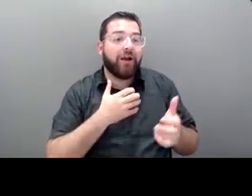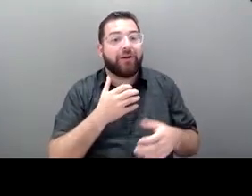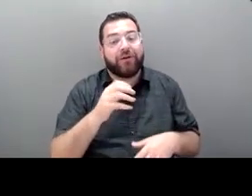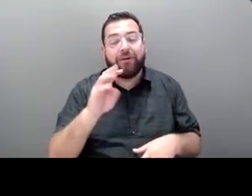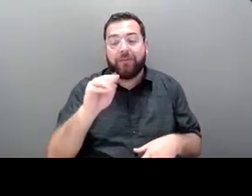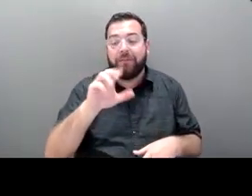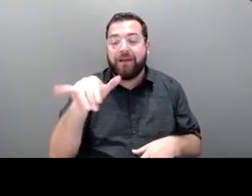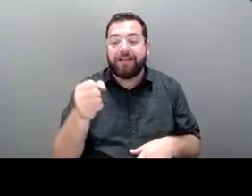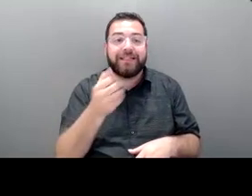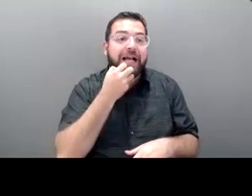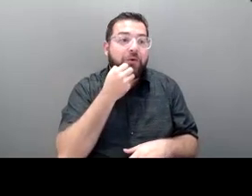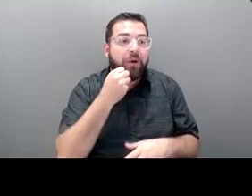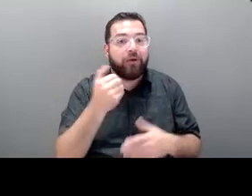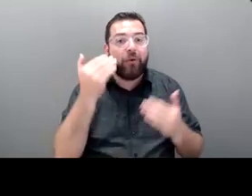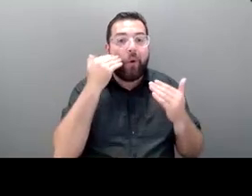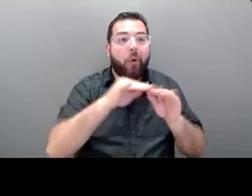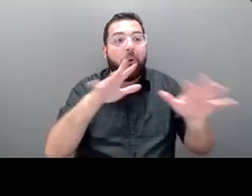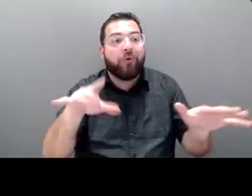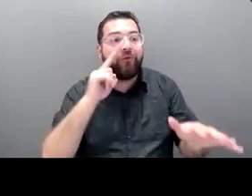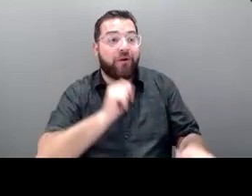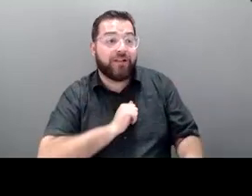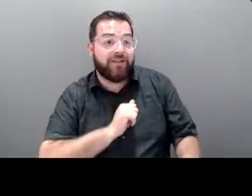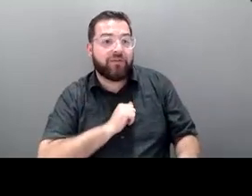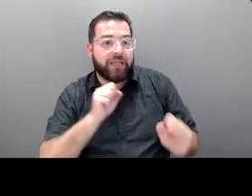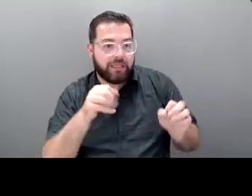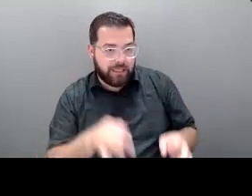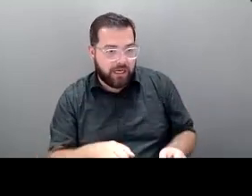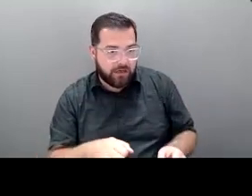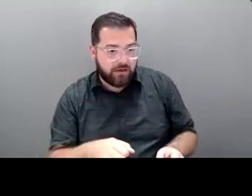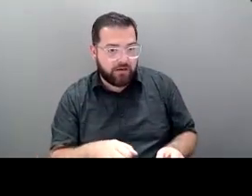not known for our own selves. We have to let students decide that for themselves too.